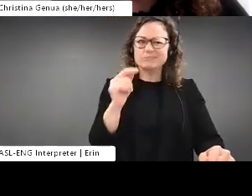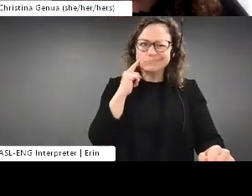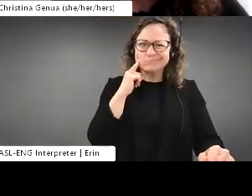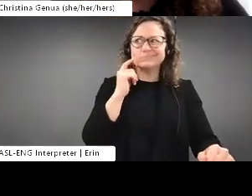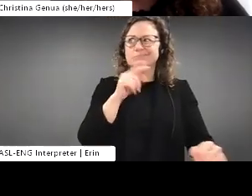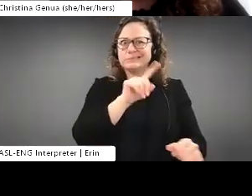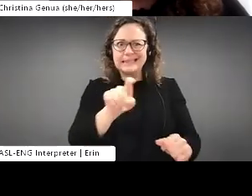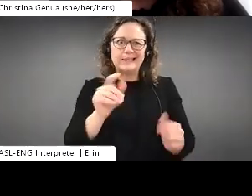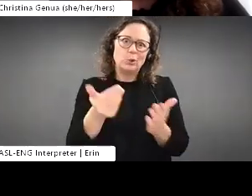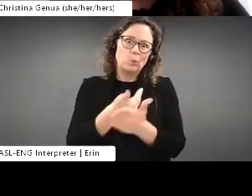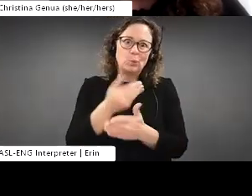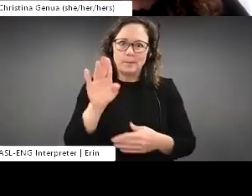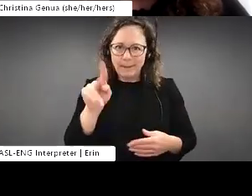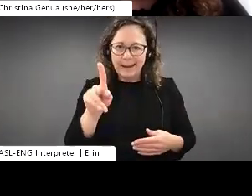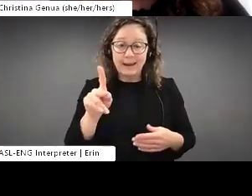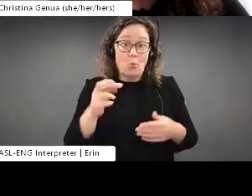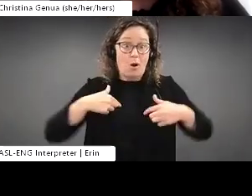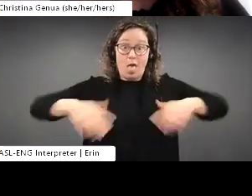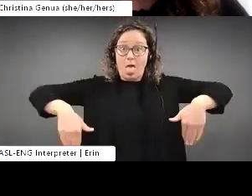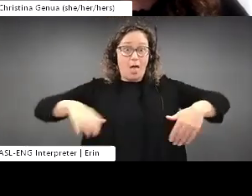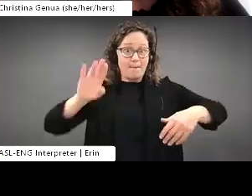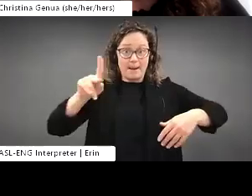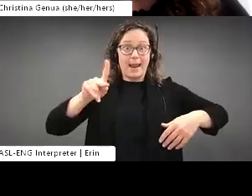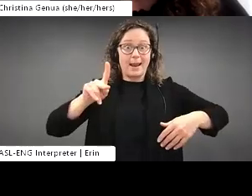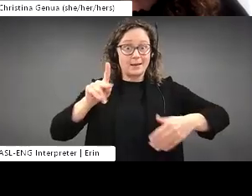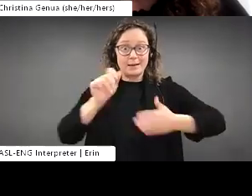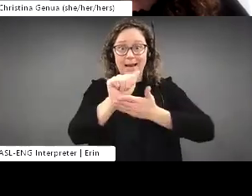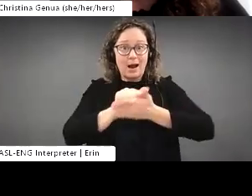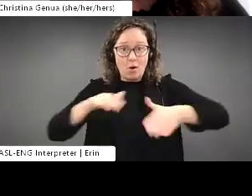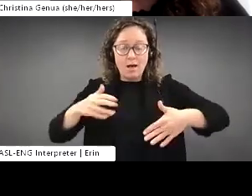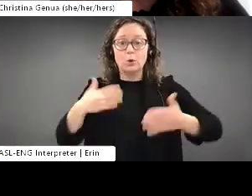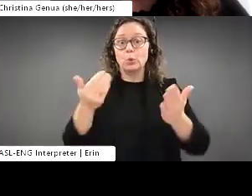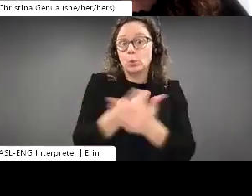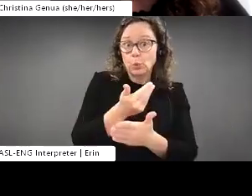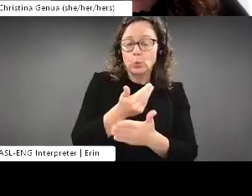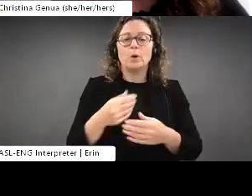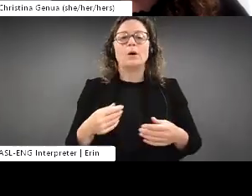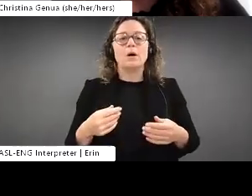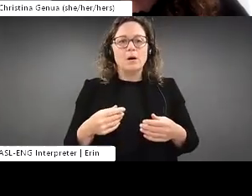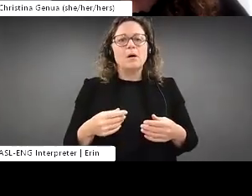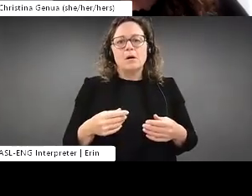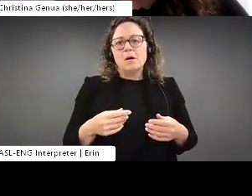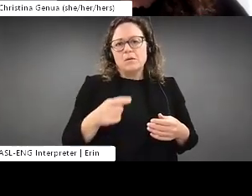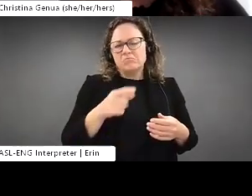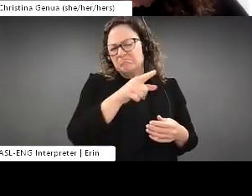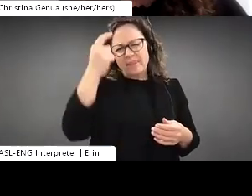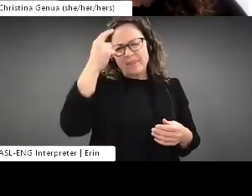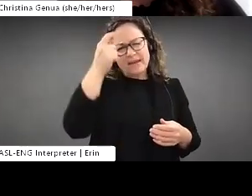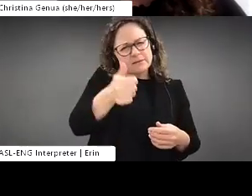bank, um, once what you can think about is some of the questions that you would want to